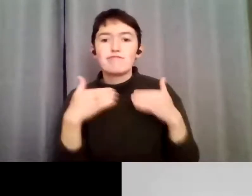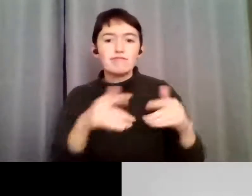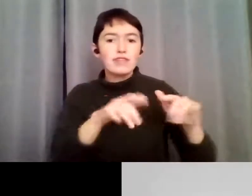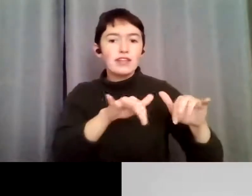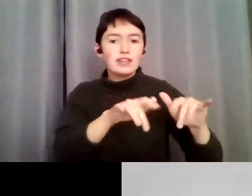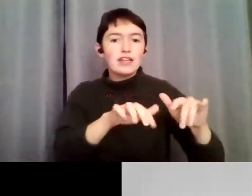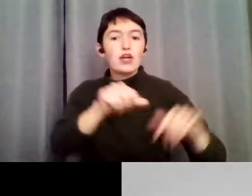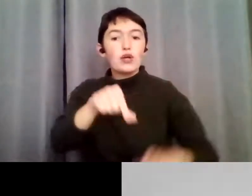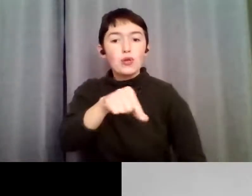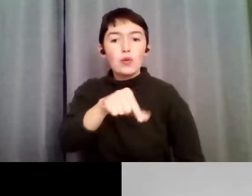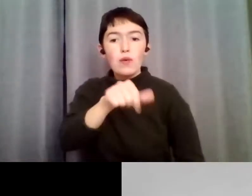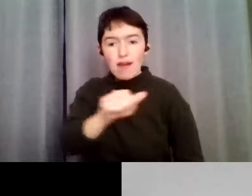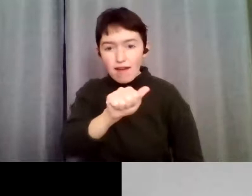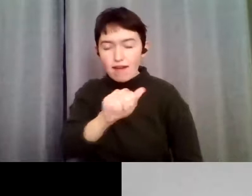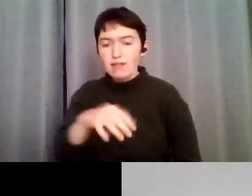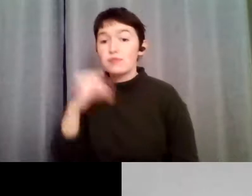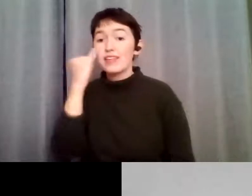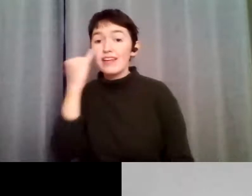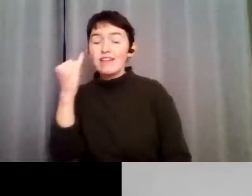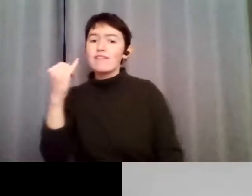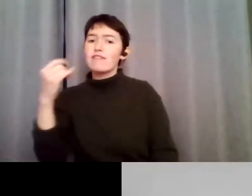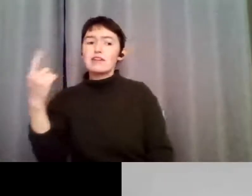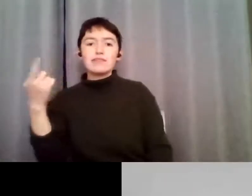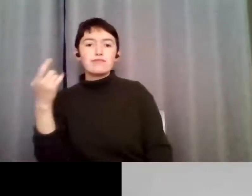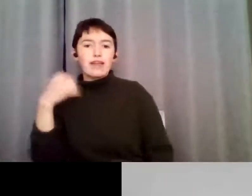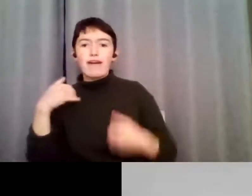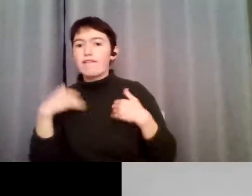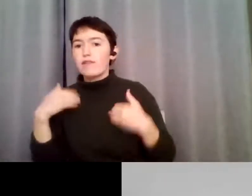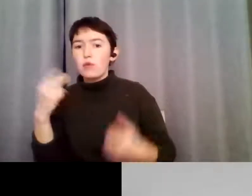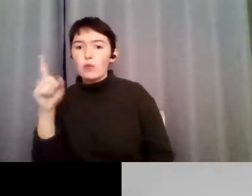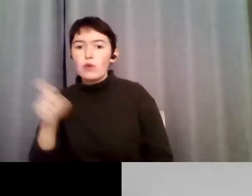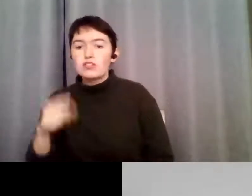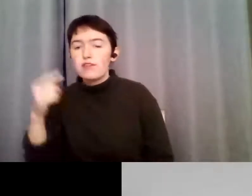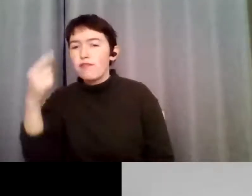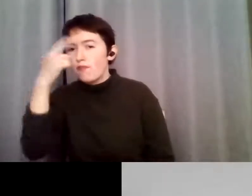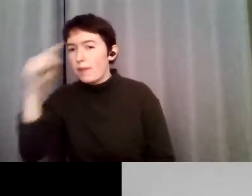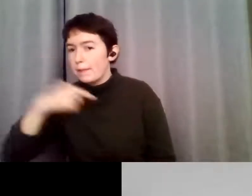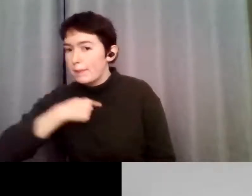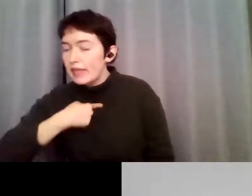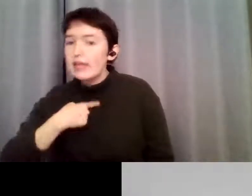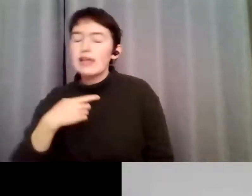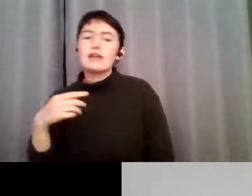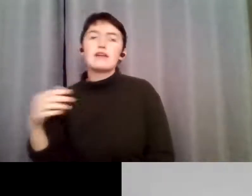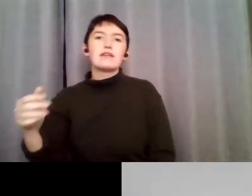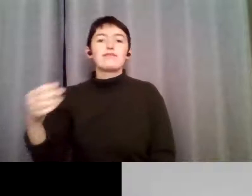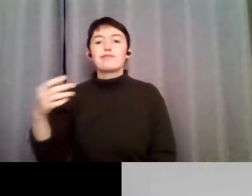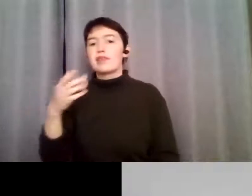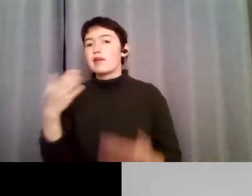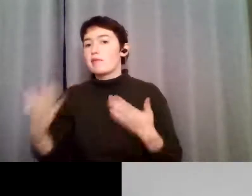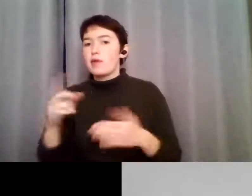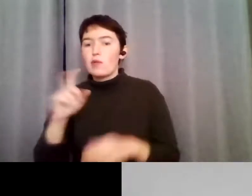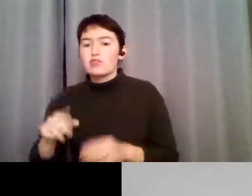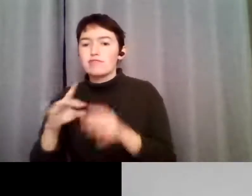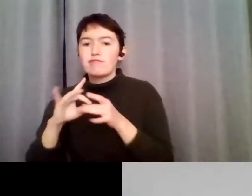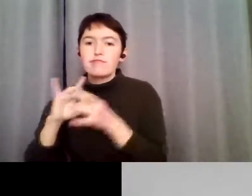you have questions for me, like when's the next session, or can I get an extra link for another person, like put those in the